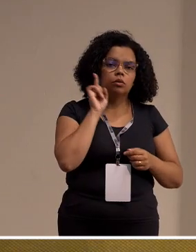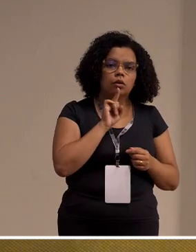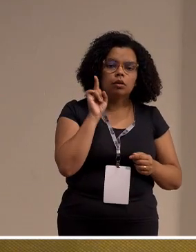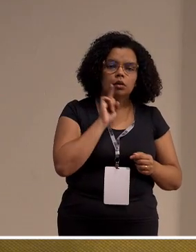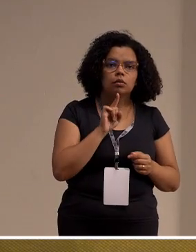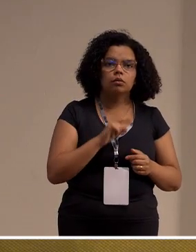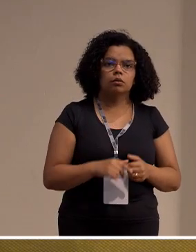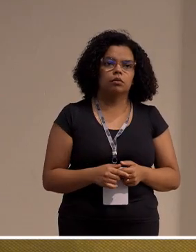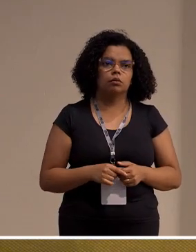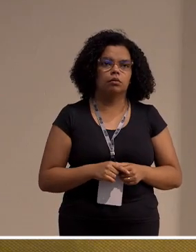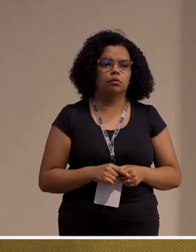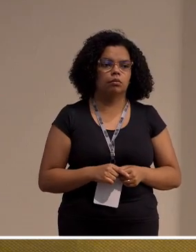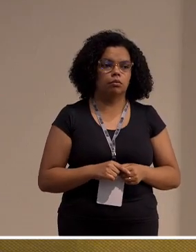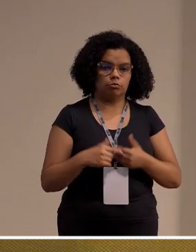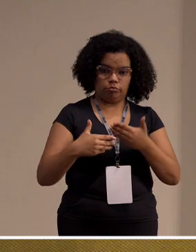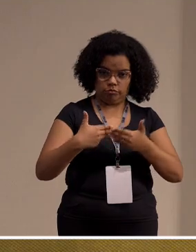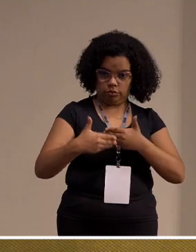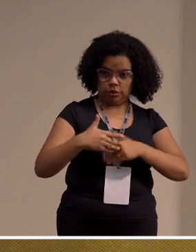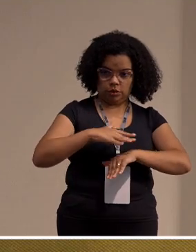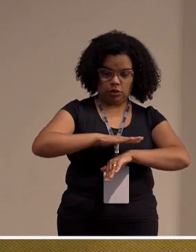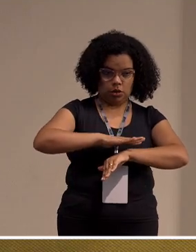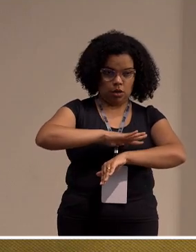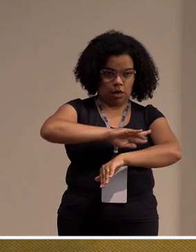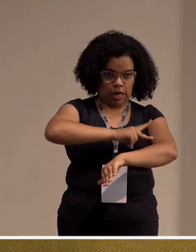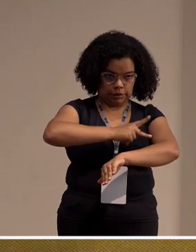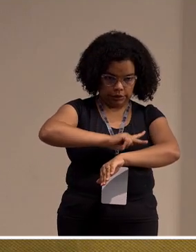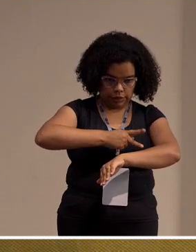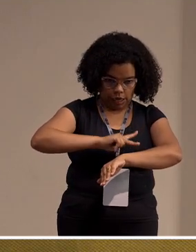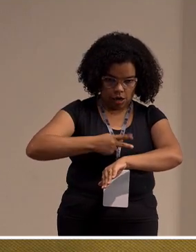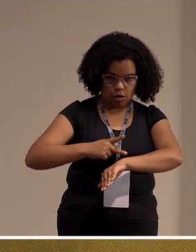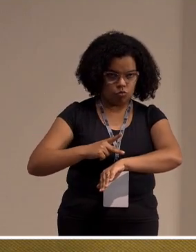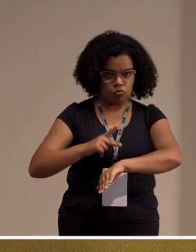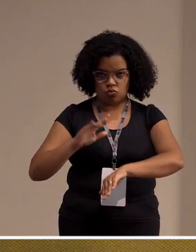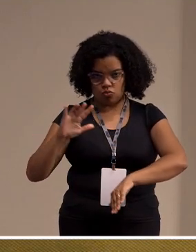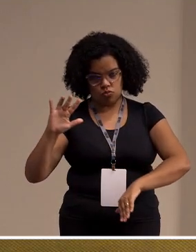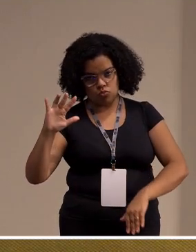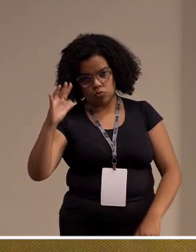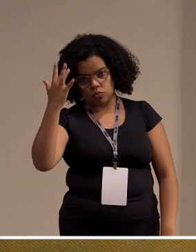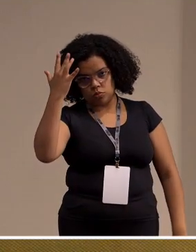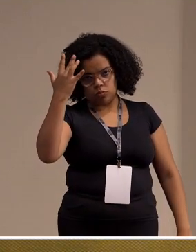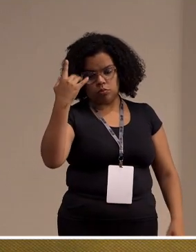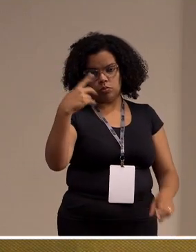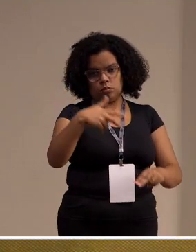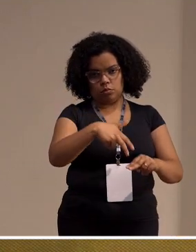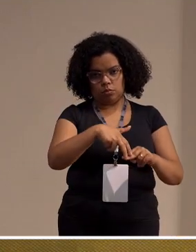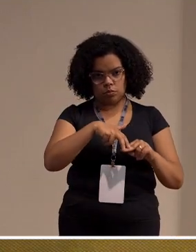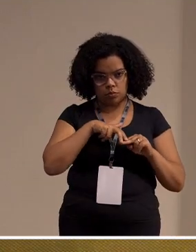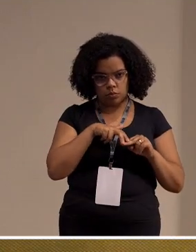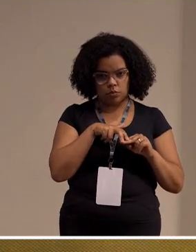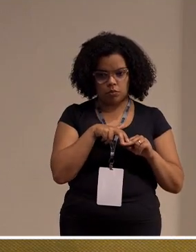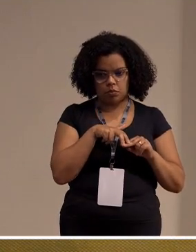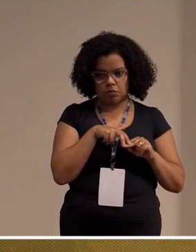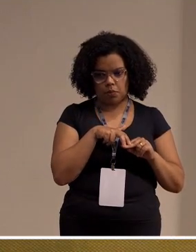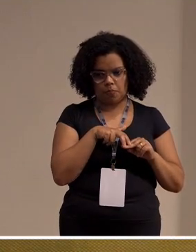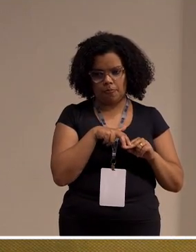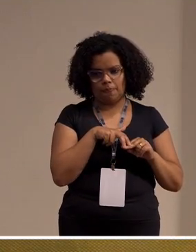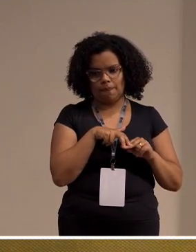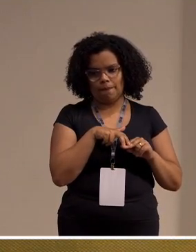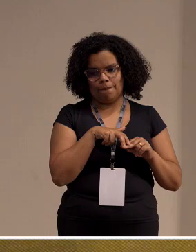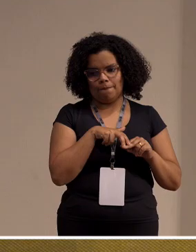racial progress has not occurred because people's hearts have changed.